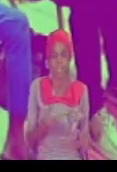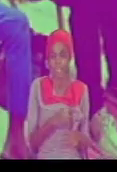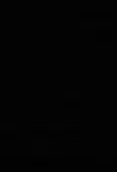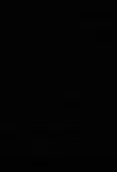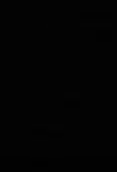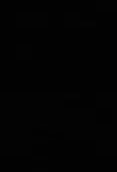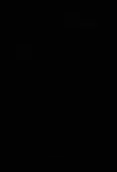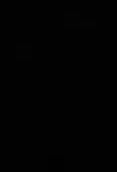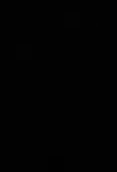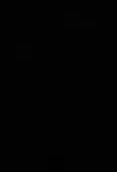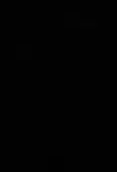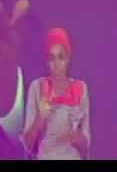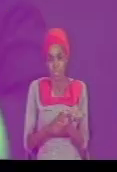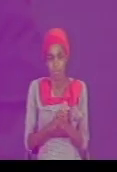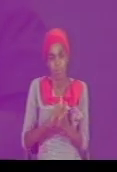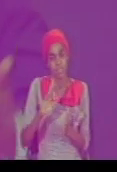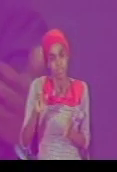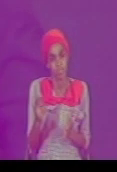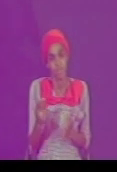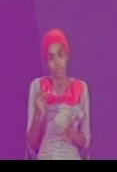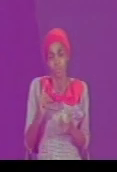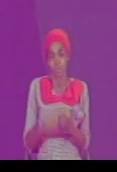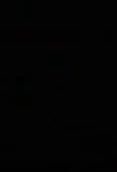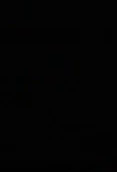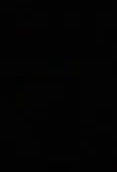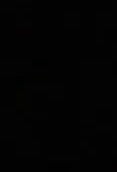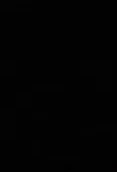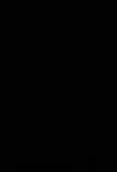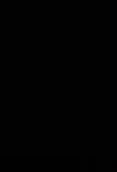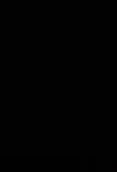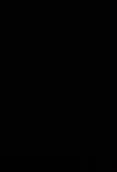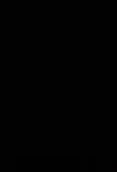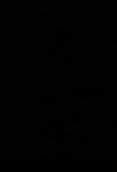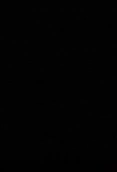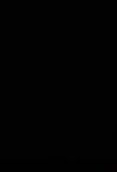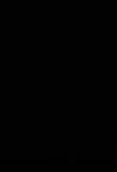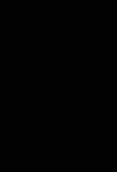and any church and any assembly where there's no dancing for them,